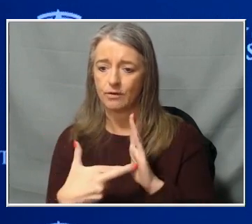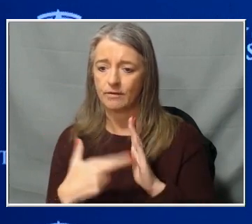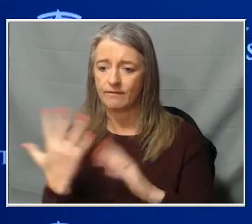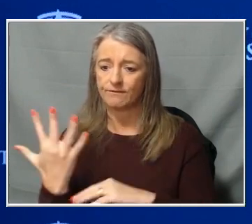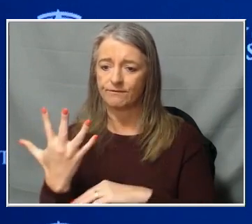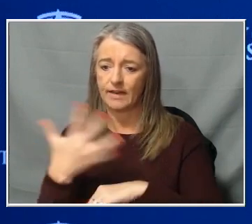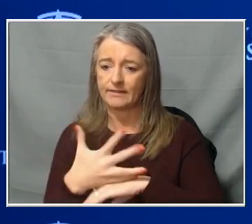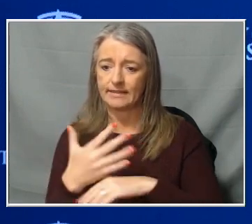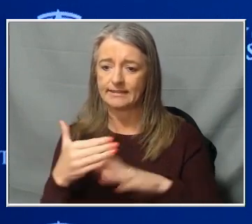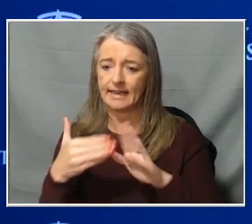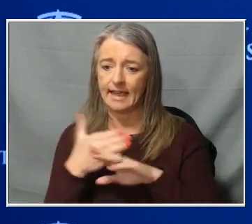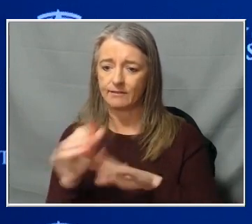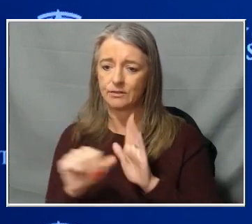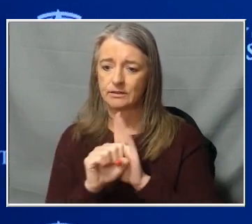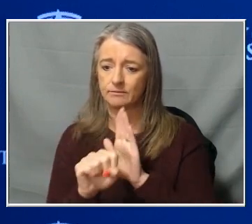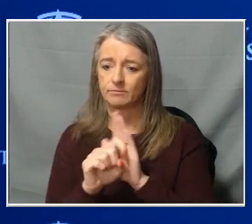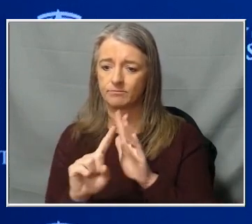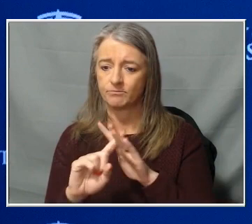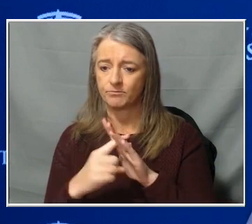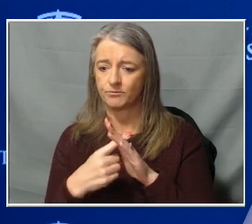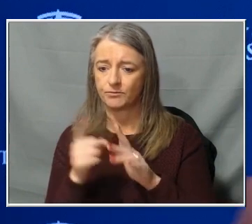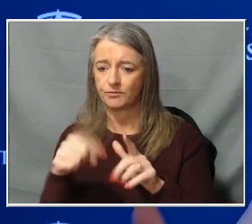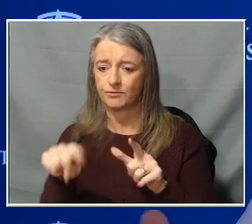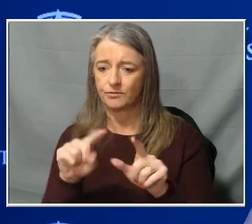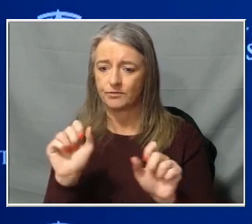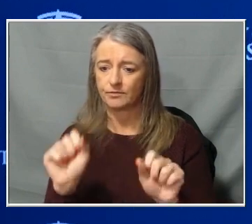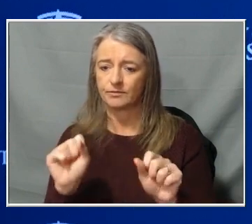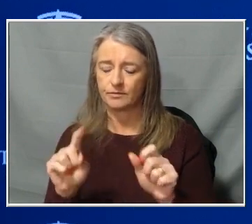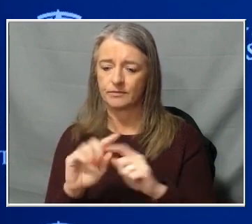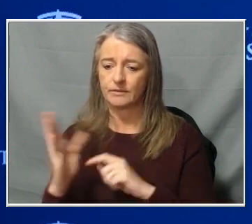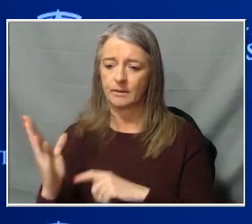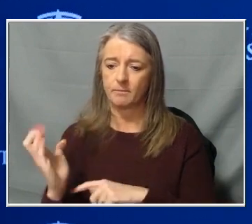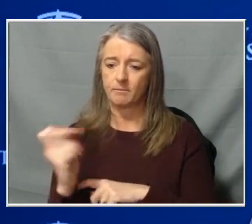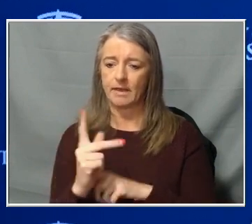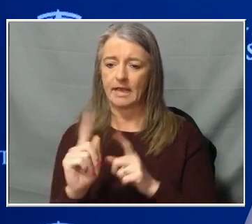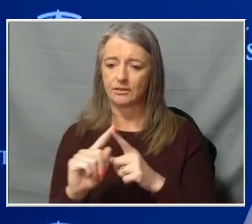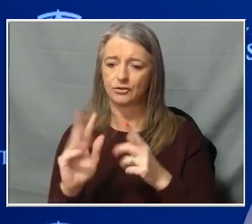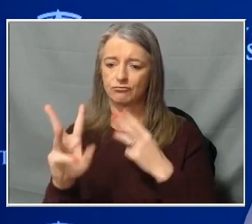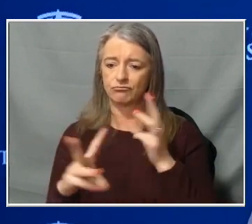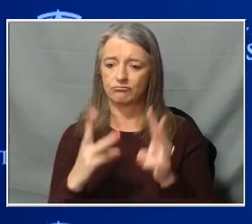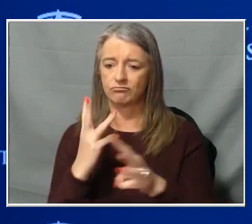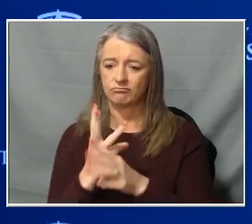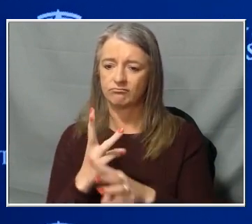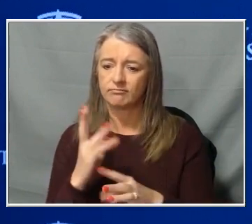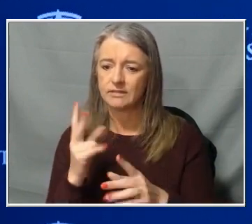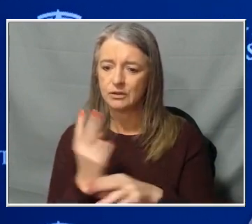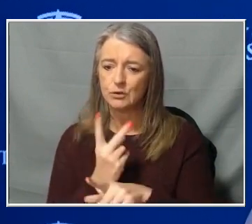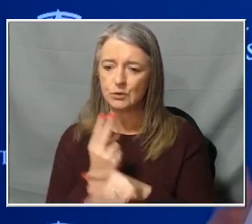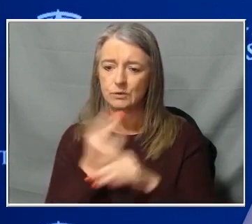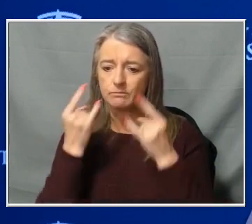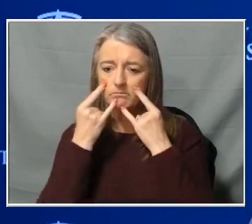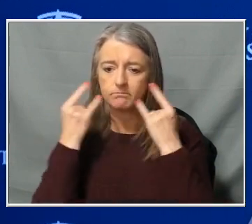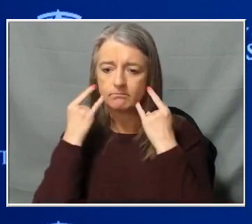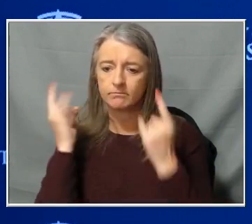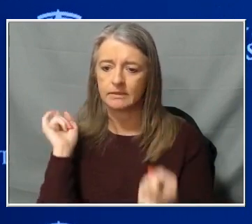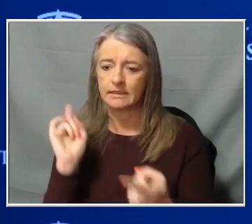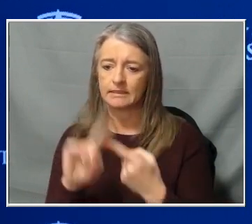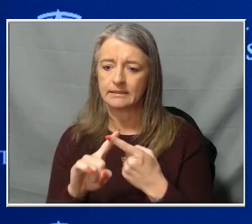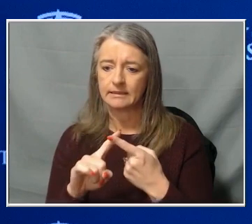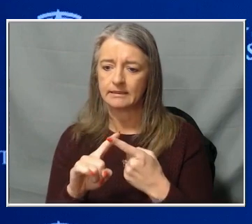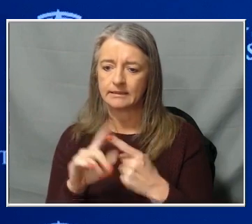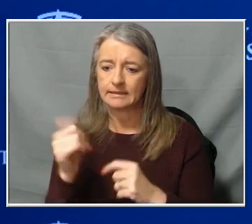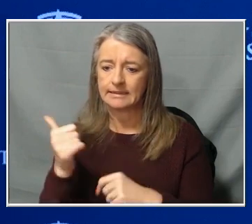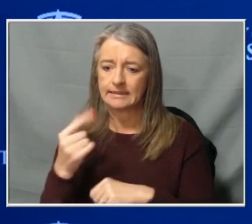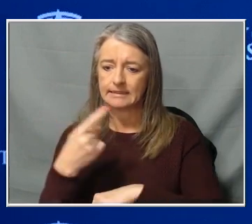after symptoms started, you are able to go back out into society. You just need to be wearing a mask until that 10th day.